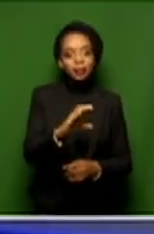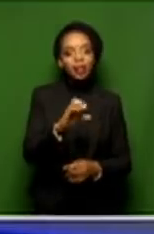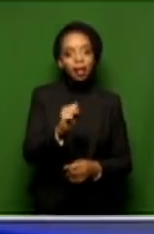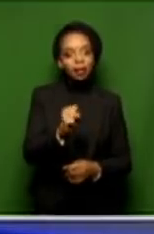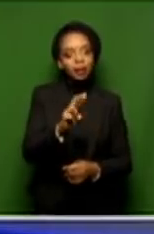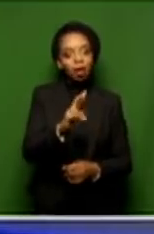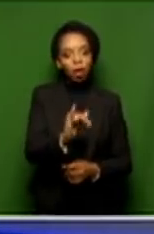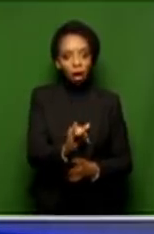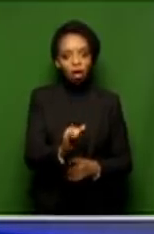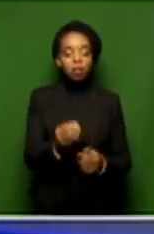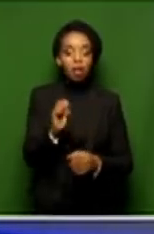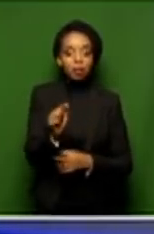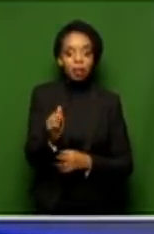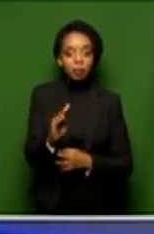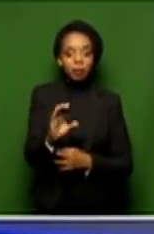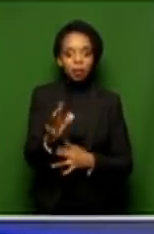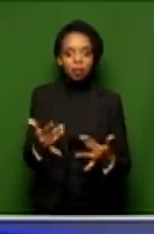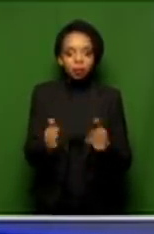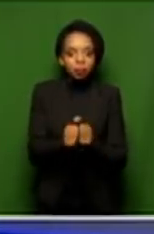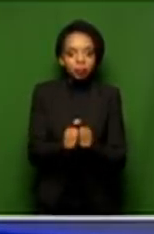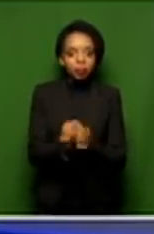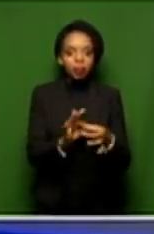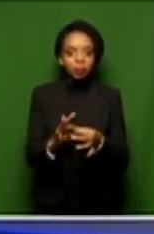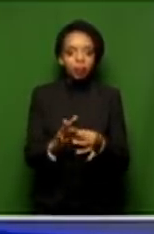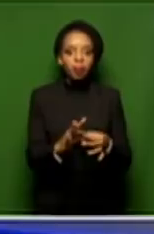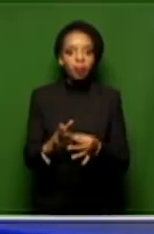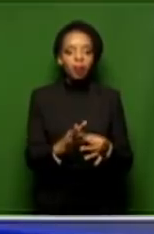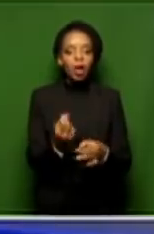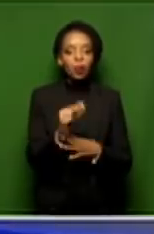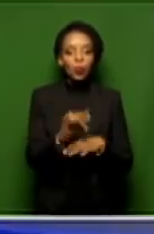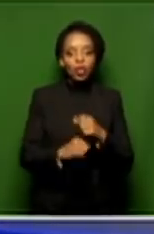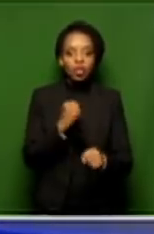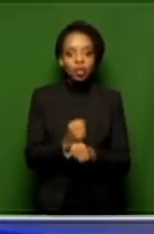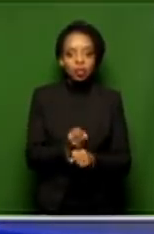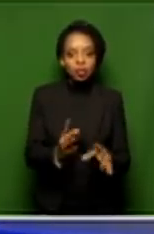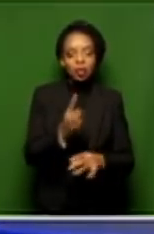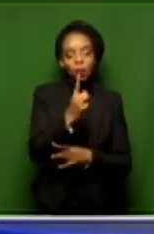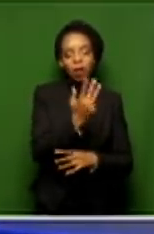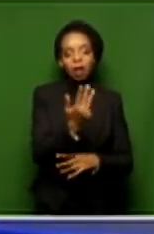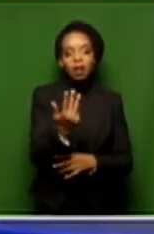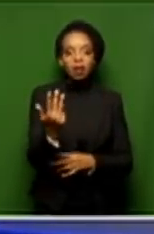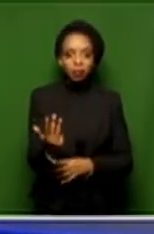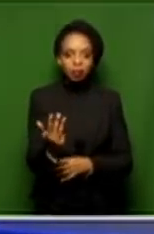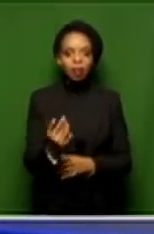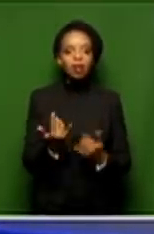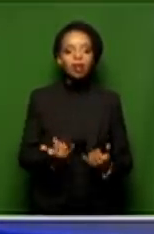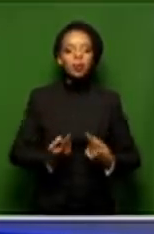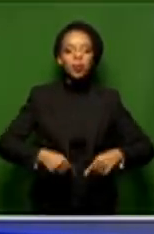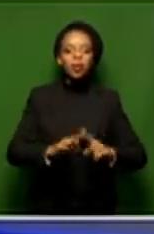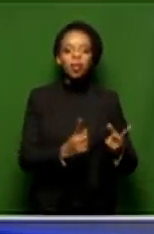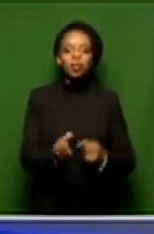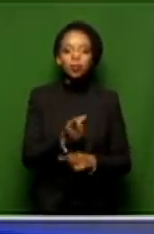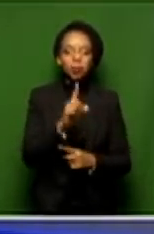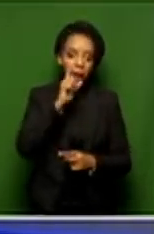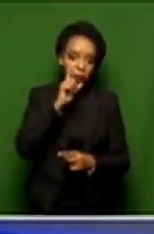20 years this year. It started in 1999. And what we do is look at these numbers as they